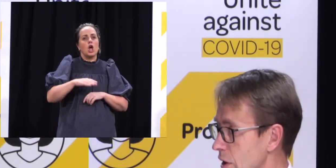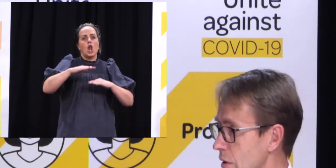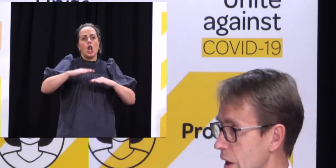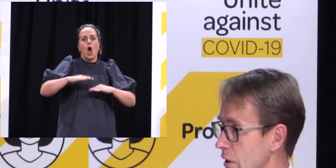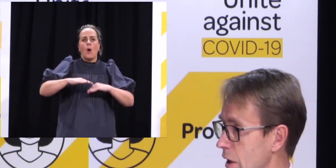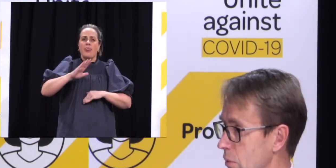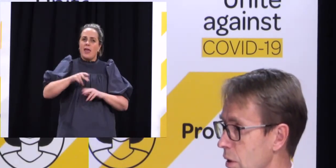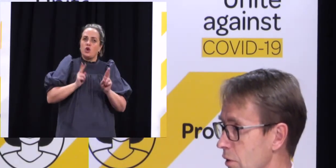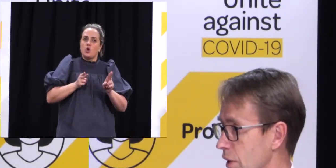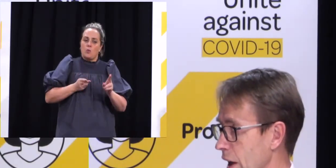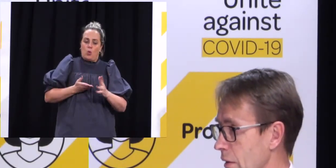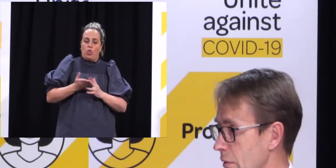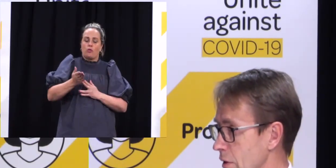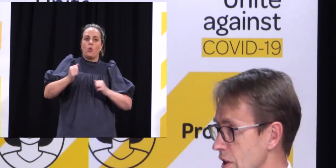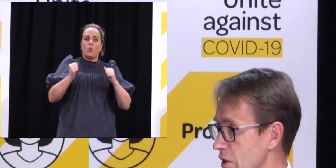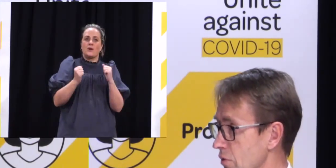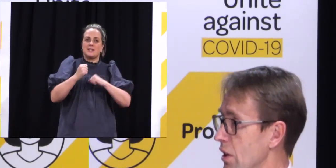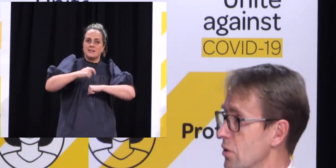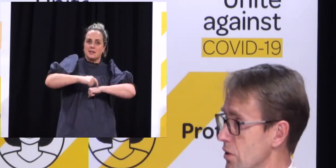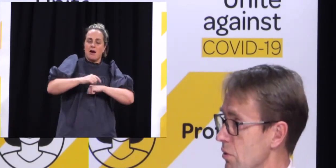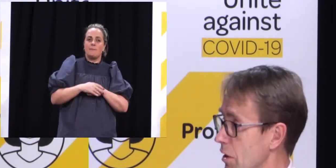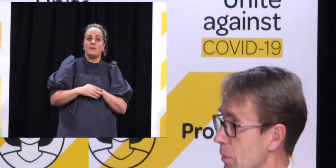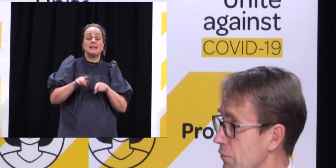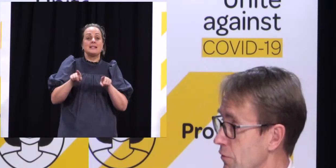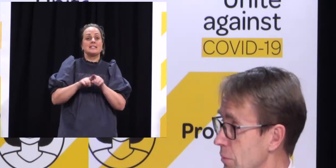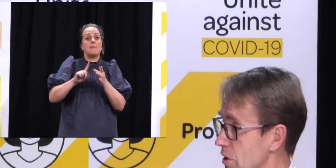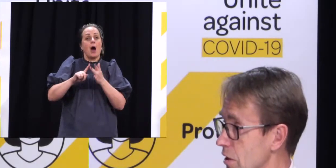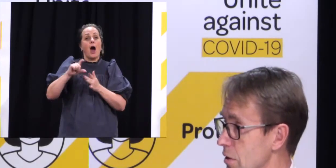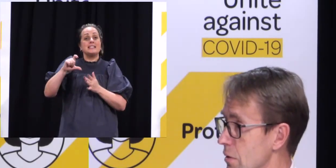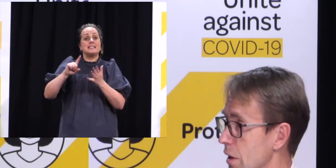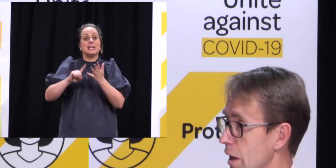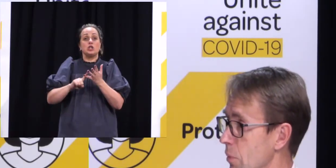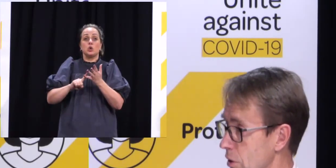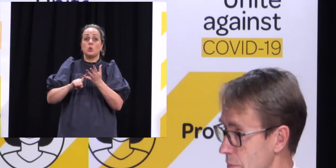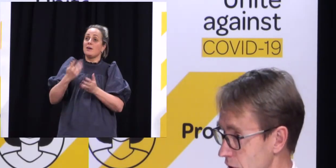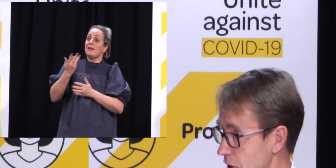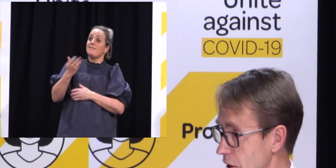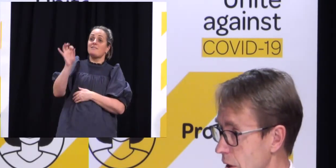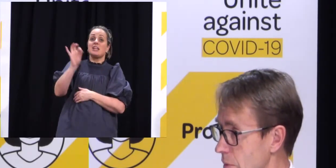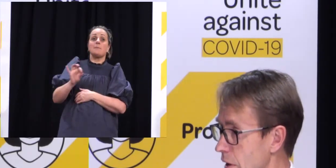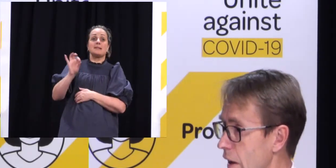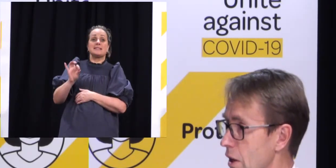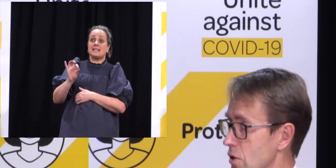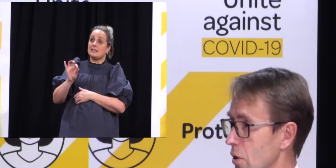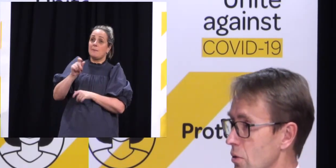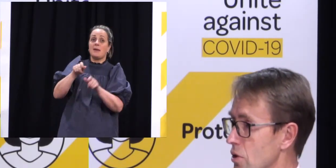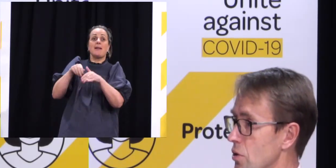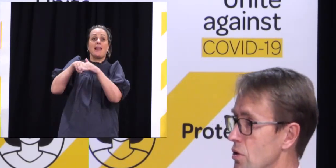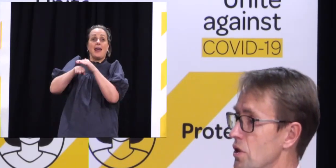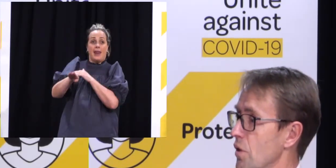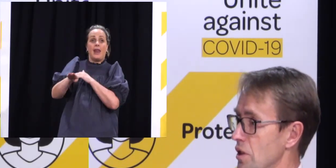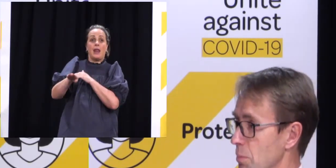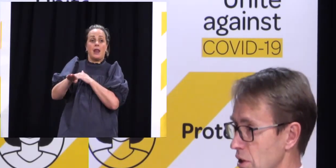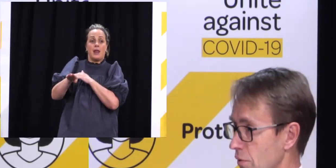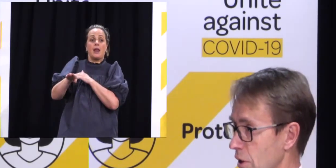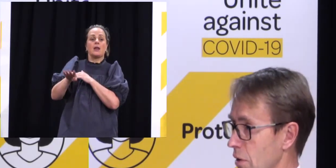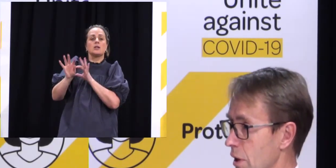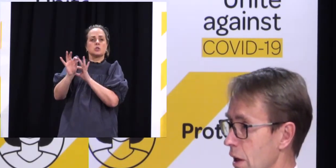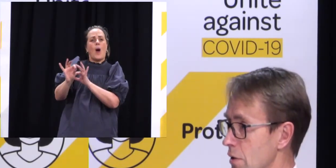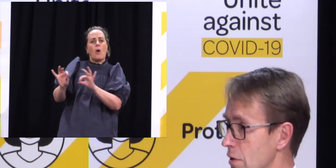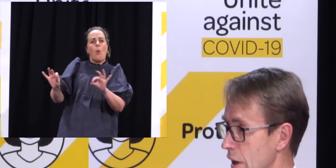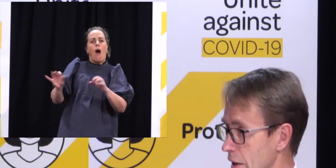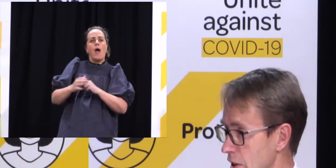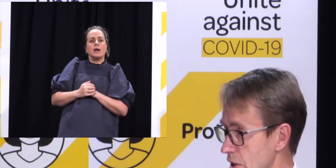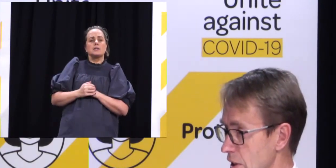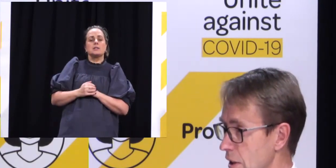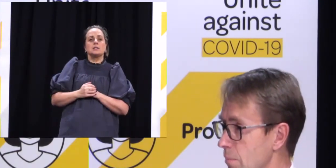through winter. And likewise, our intensive care units are only about 50% occupancy at the moment. So the surge is very specific